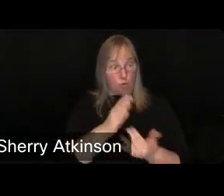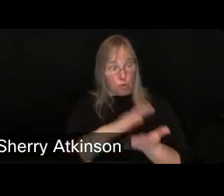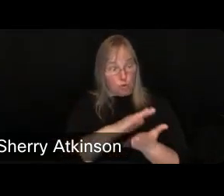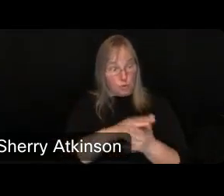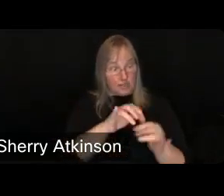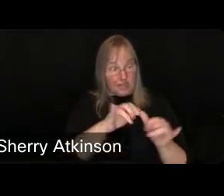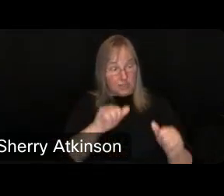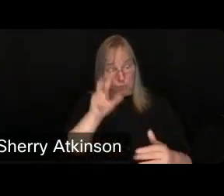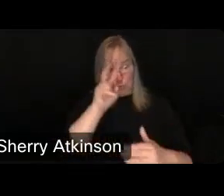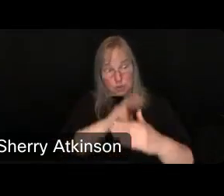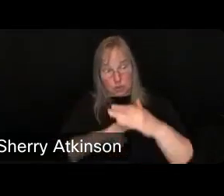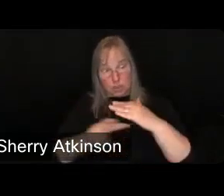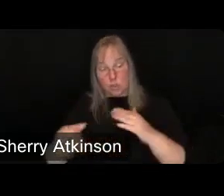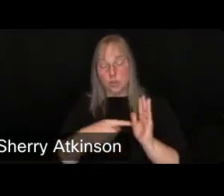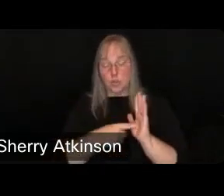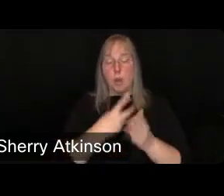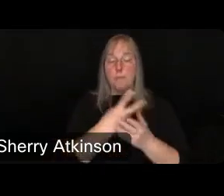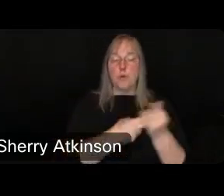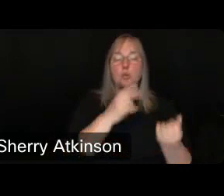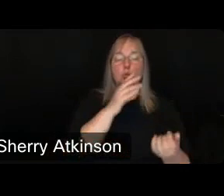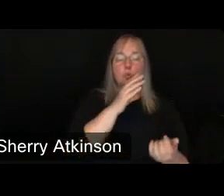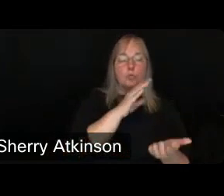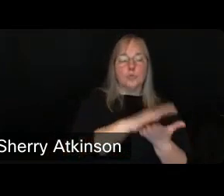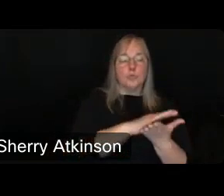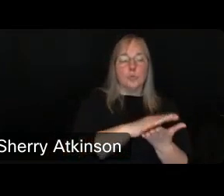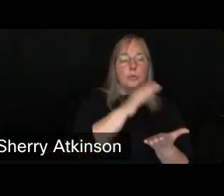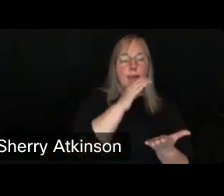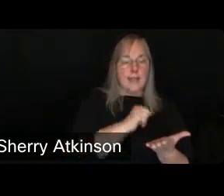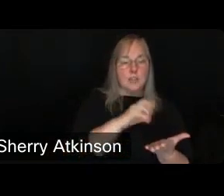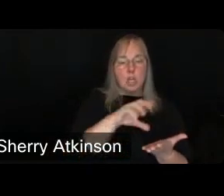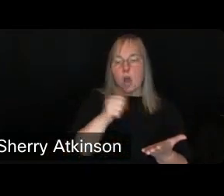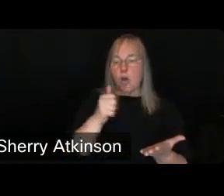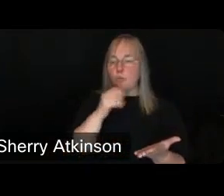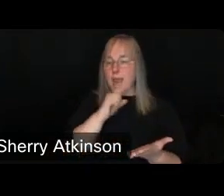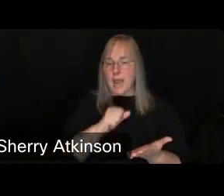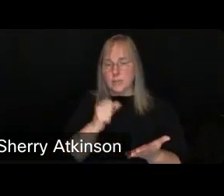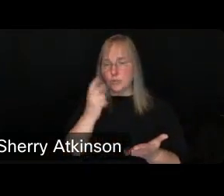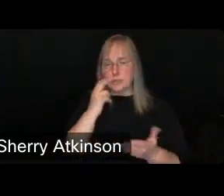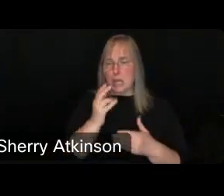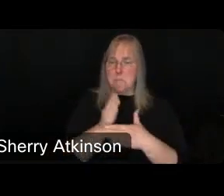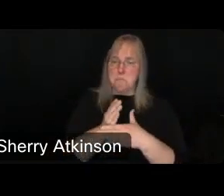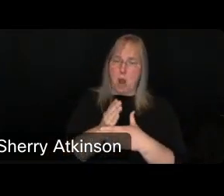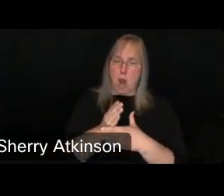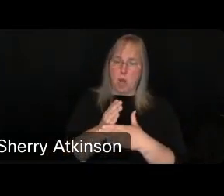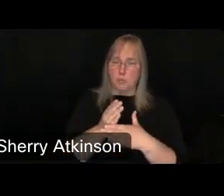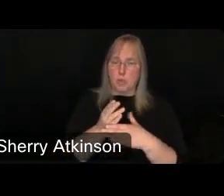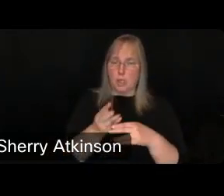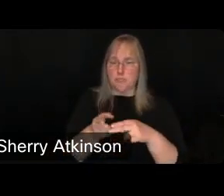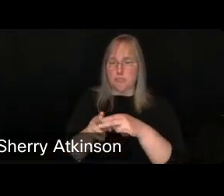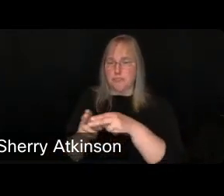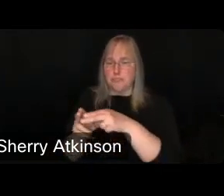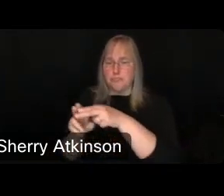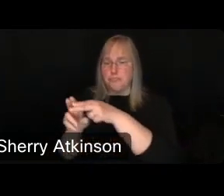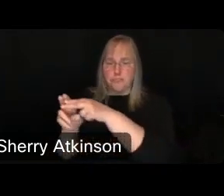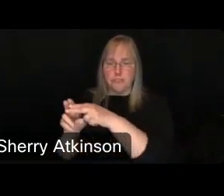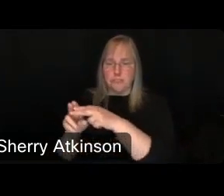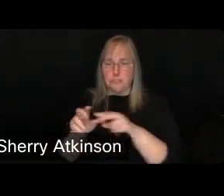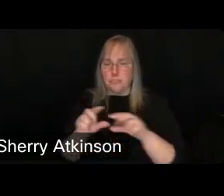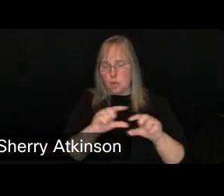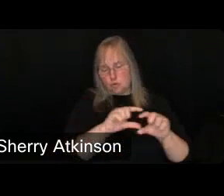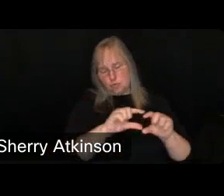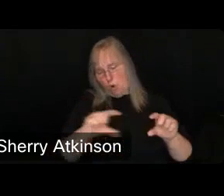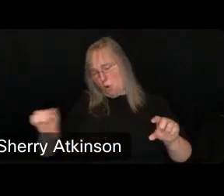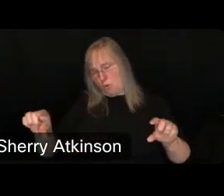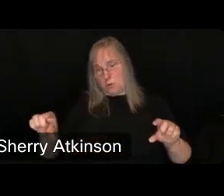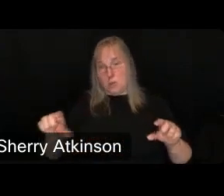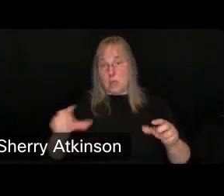school and other age groups they are seeing very moderate growth in the next couple of decades there. In some cases, it's almost